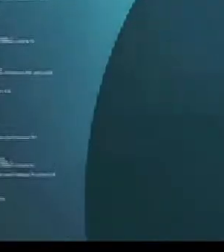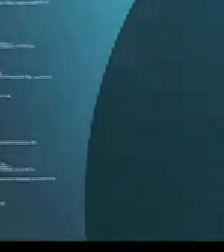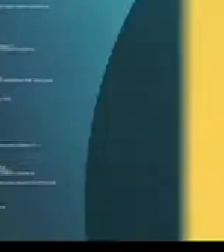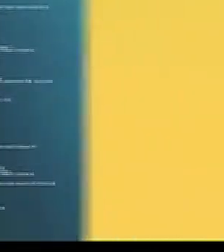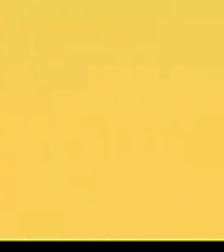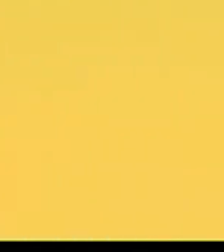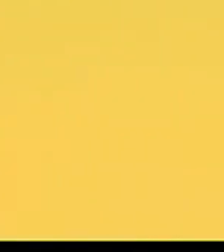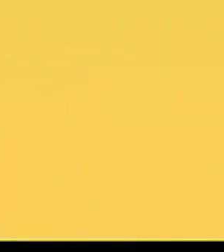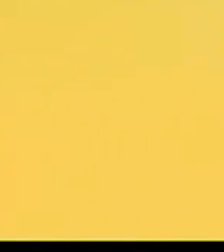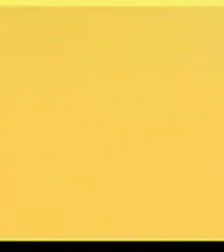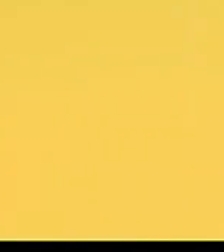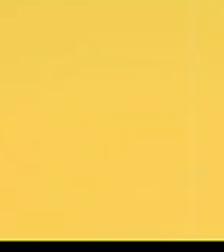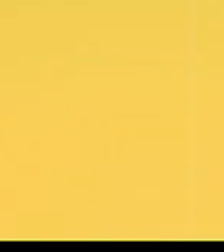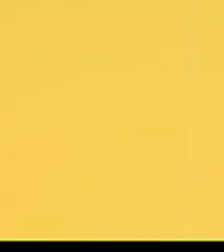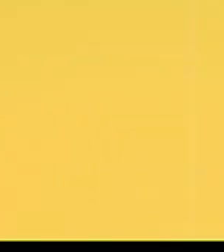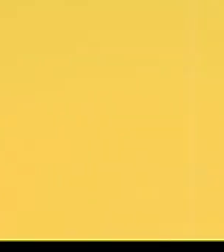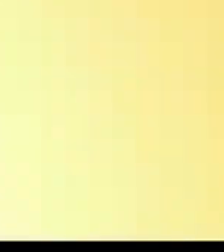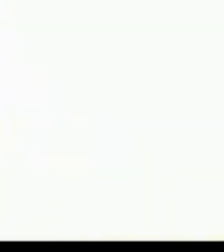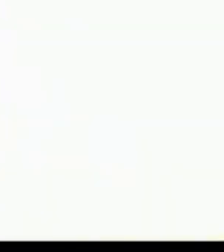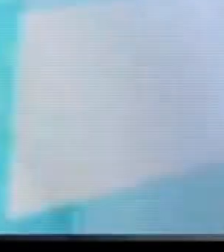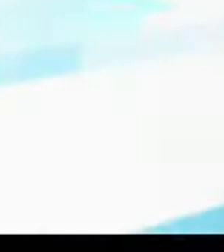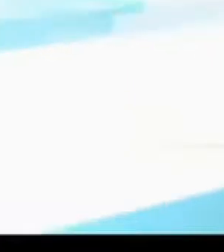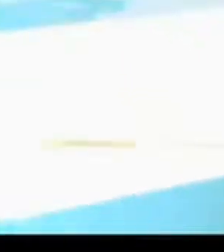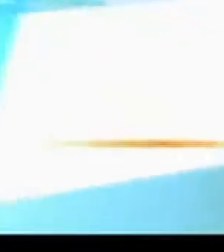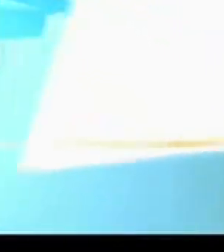Now in HD.